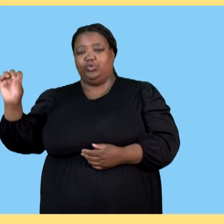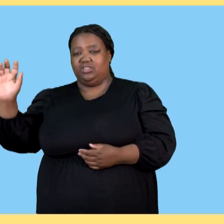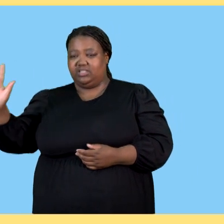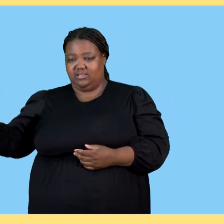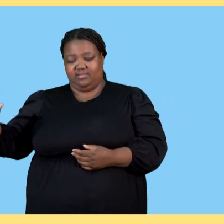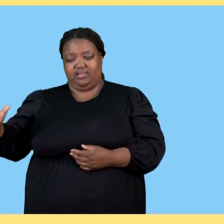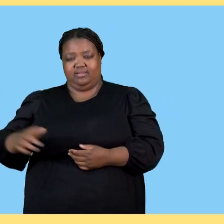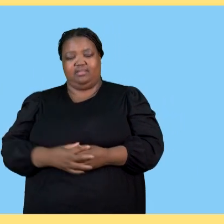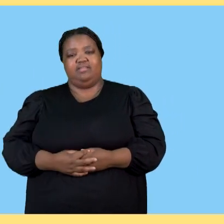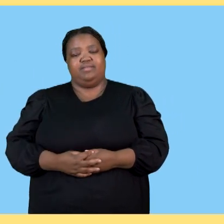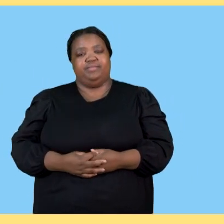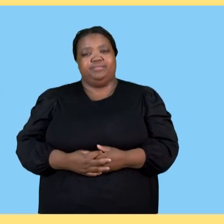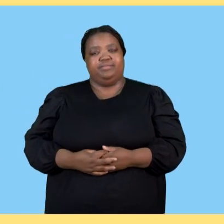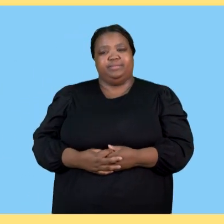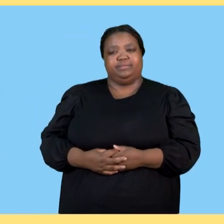67,407.